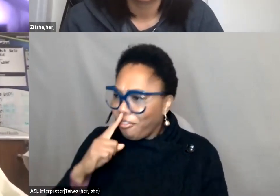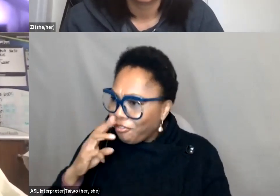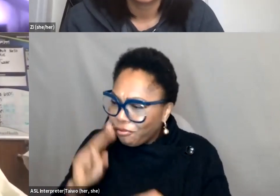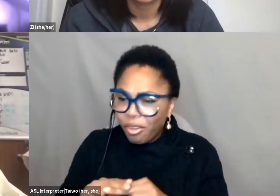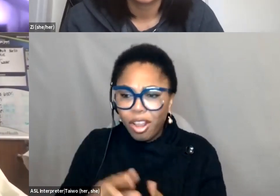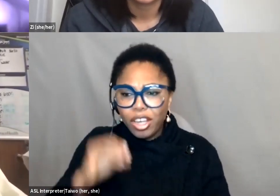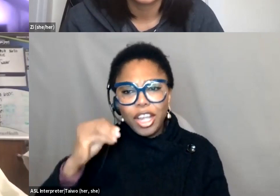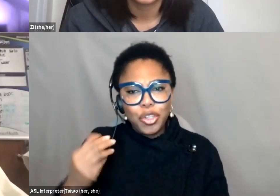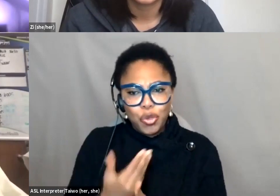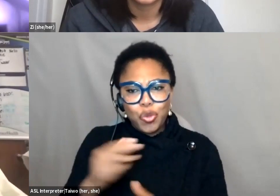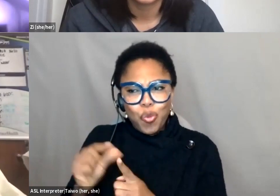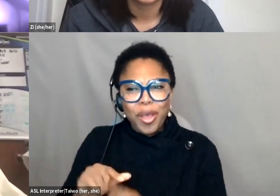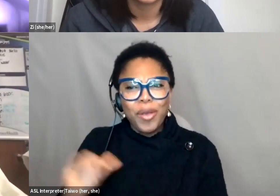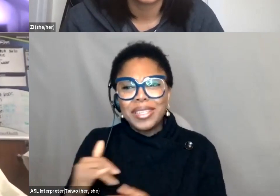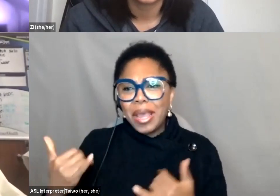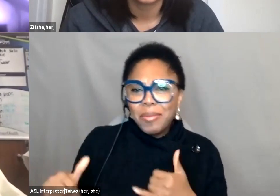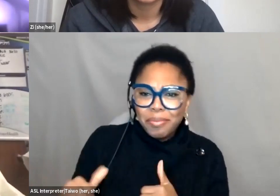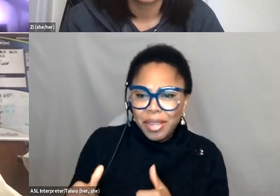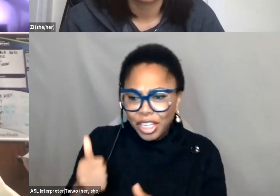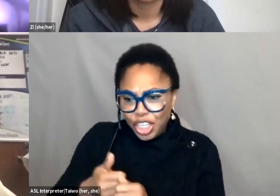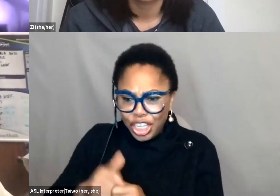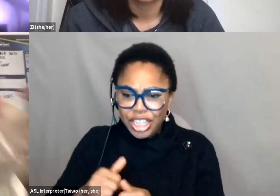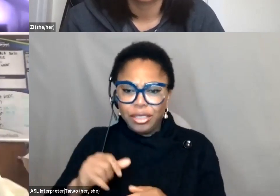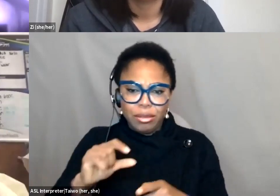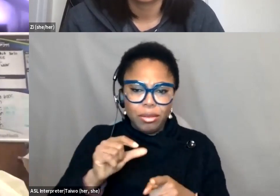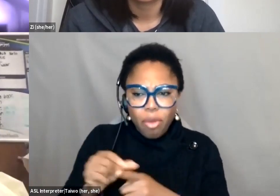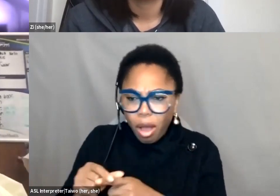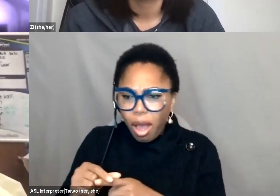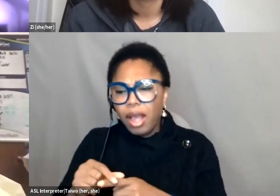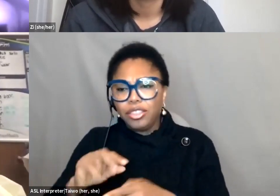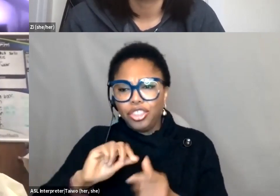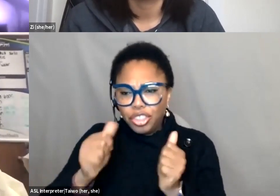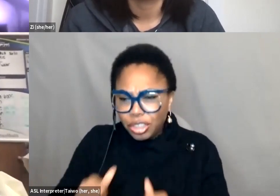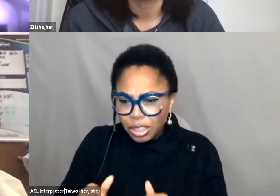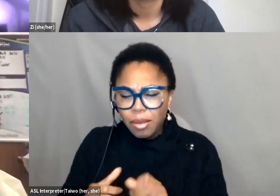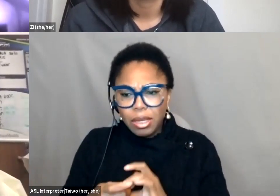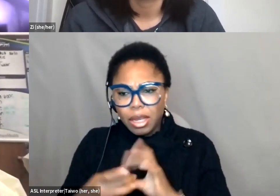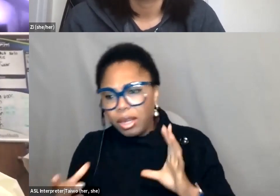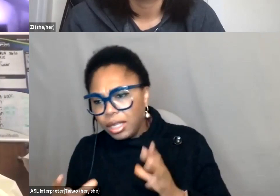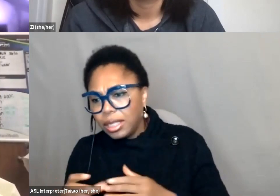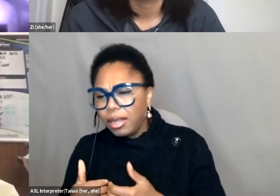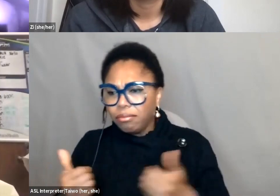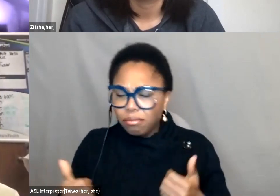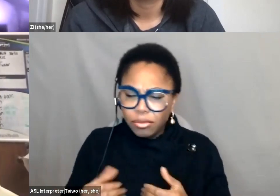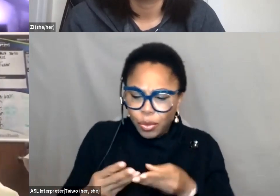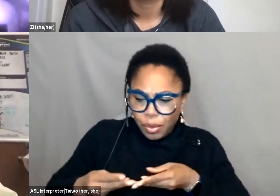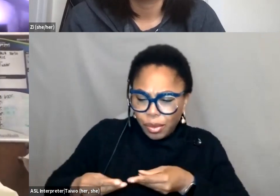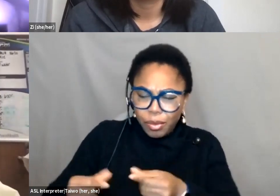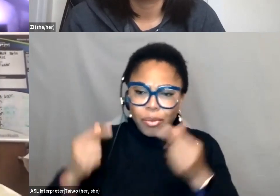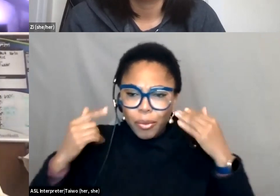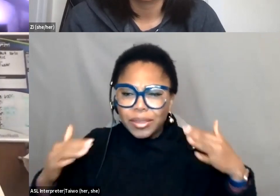like playing. Each syllable had a beauty and shape that connected and separated from the ones before and after in a liquid flow of